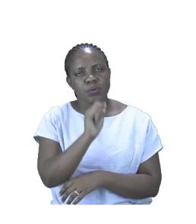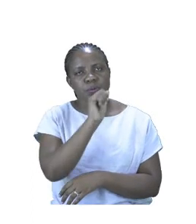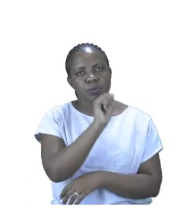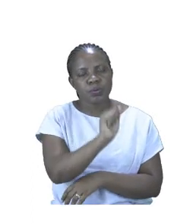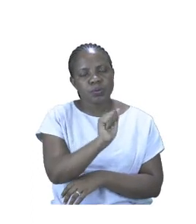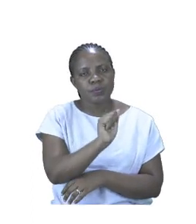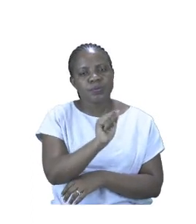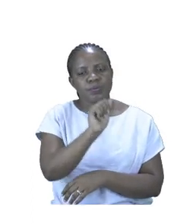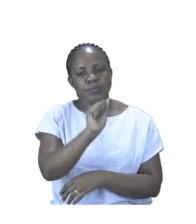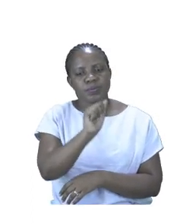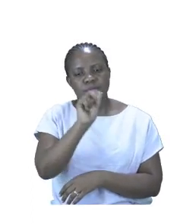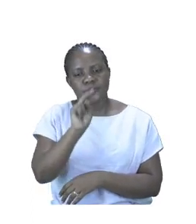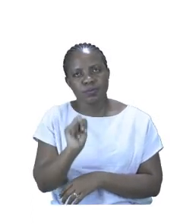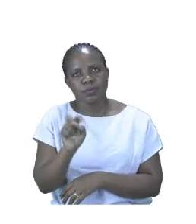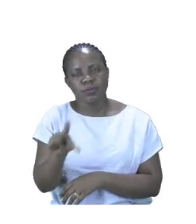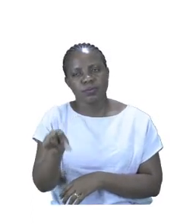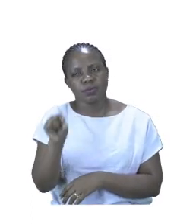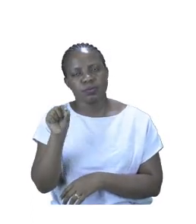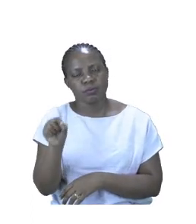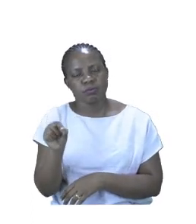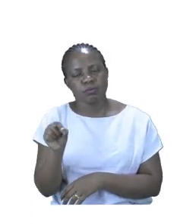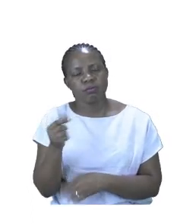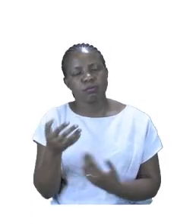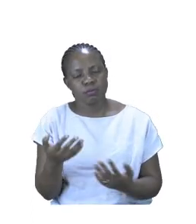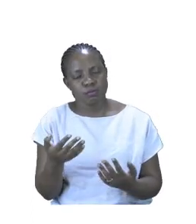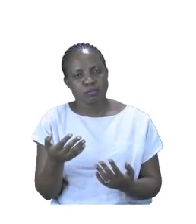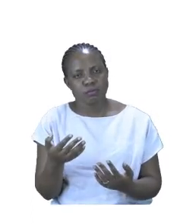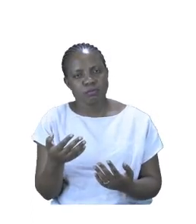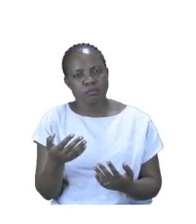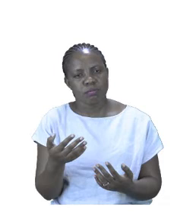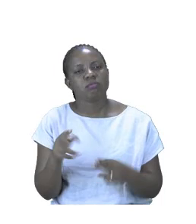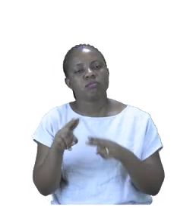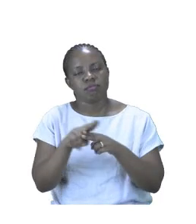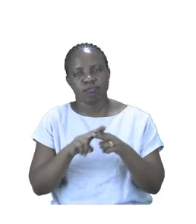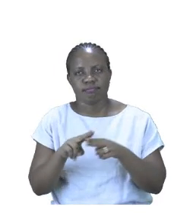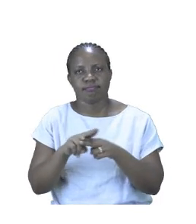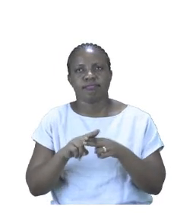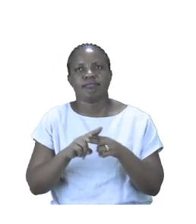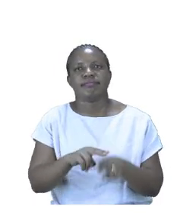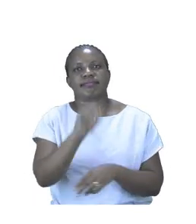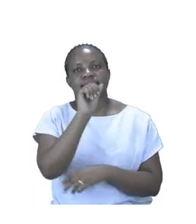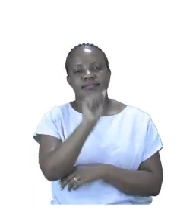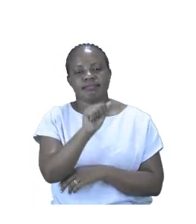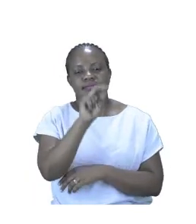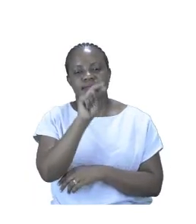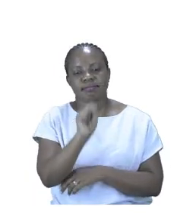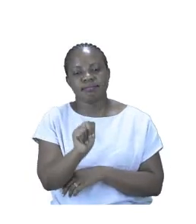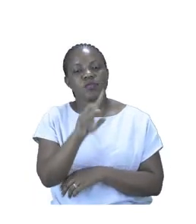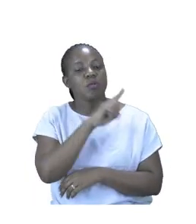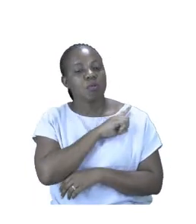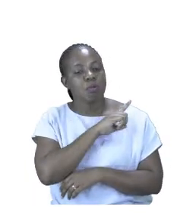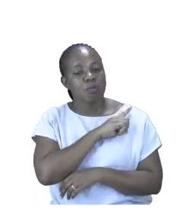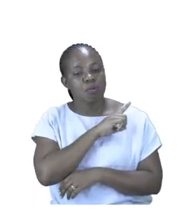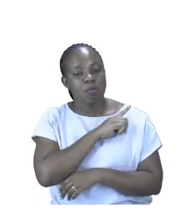Well done, grade 3s. We use an because of the word orange.